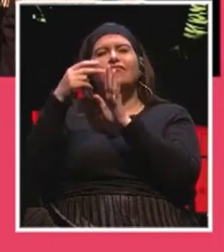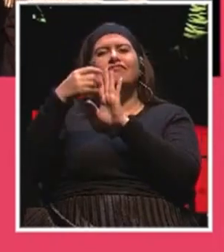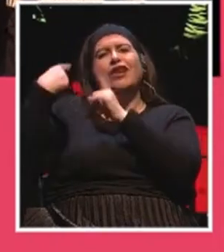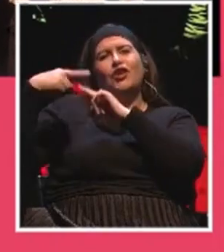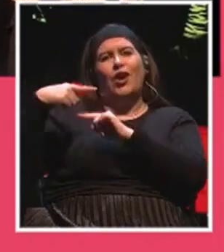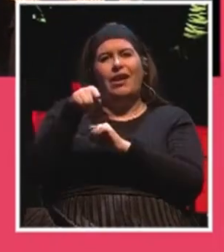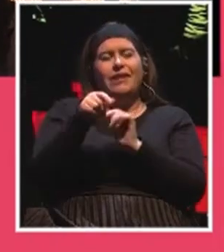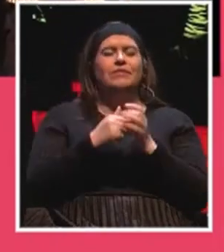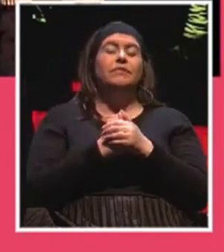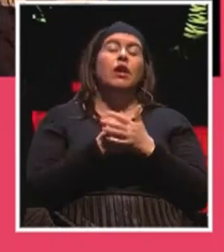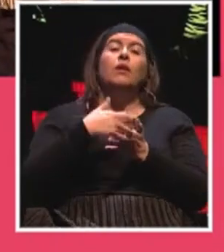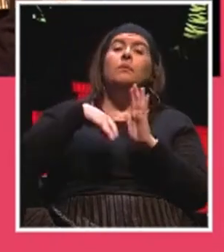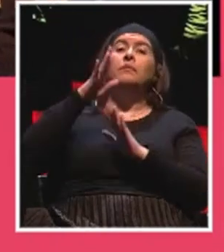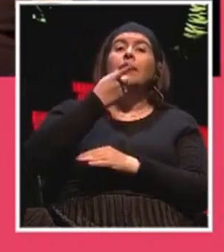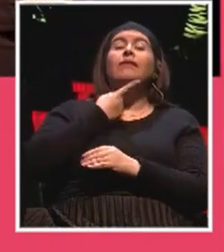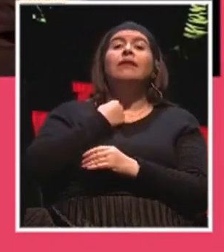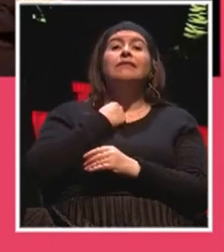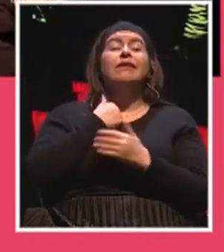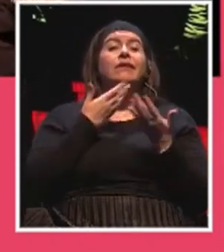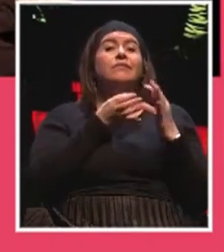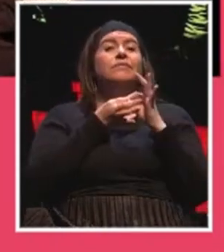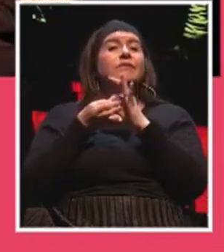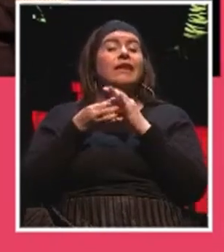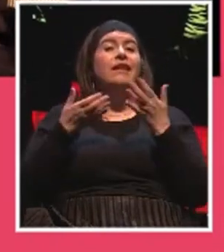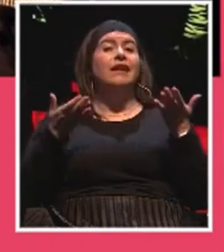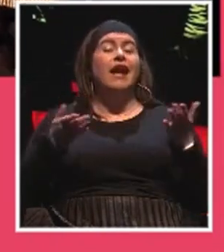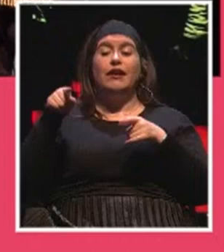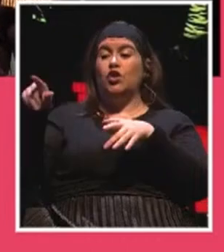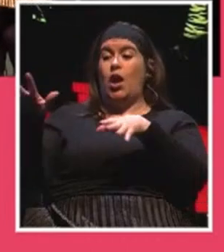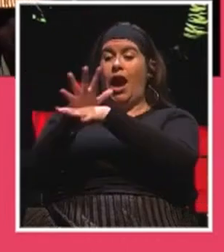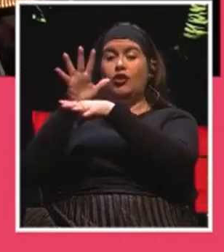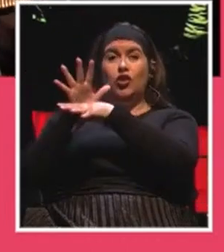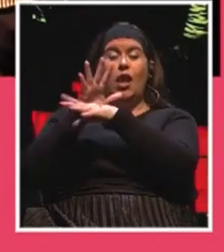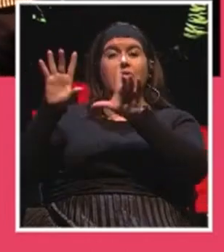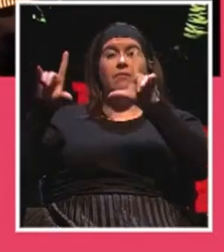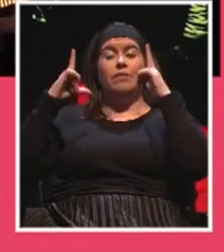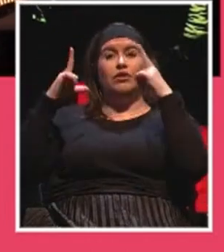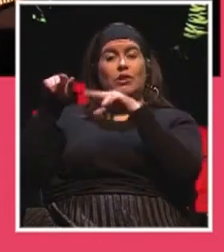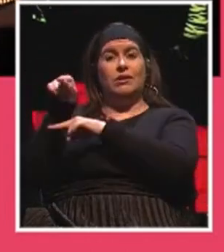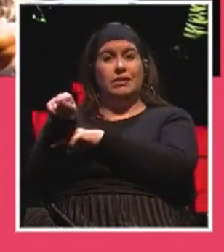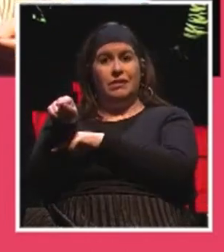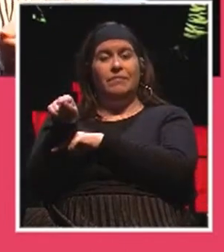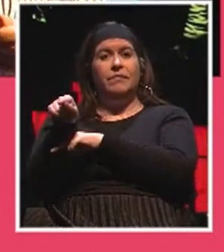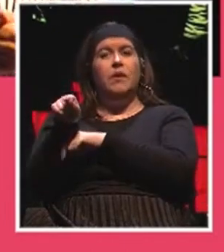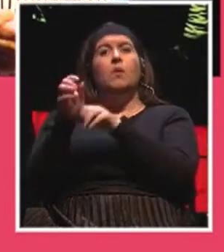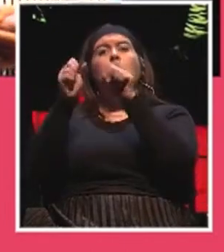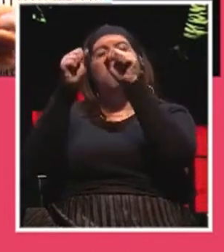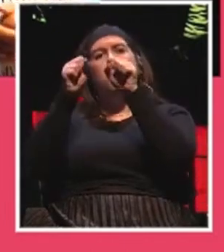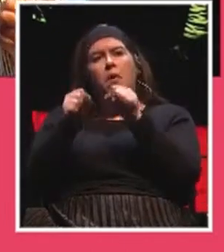is, those character arcs go over multiple episodes, seasons, years.